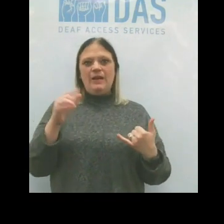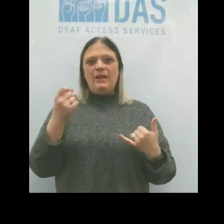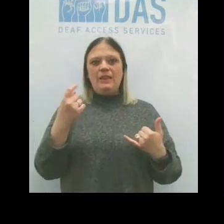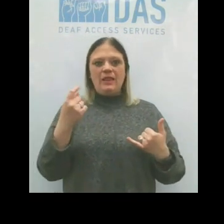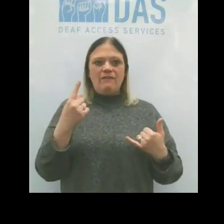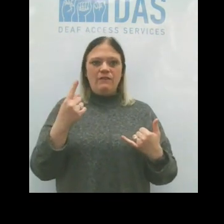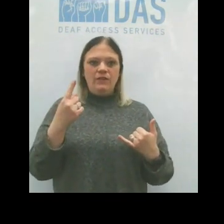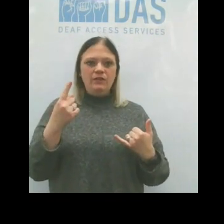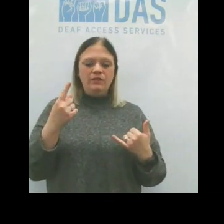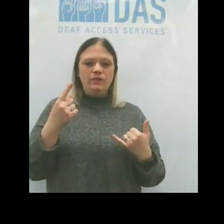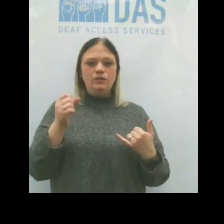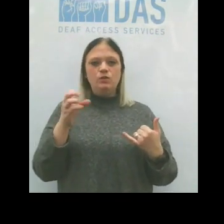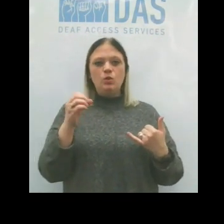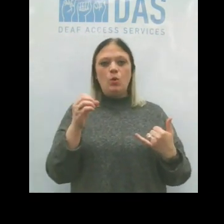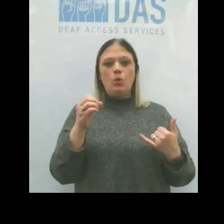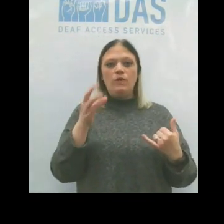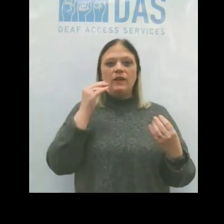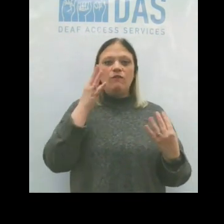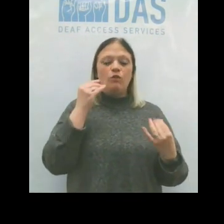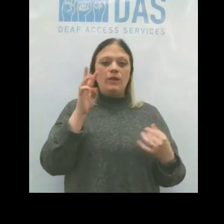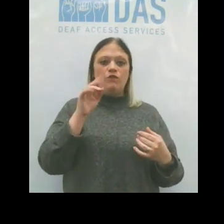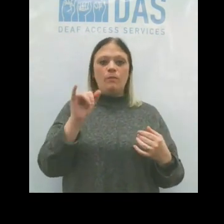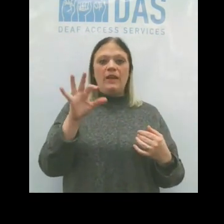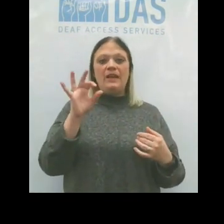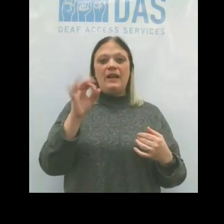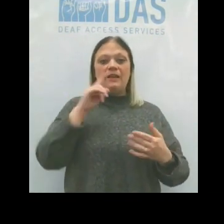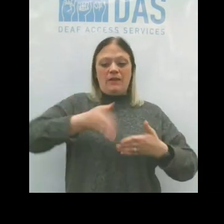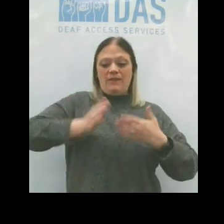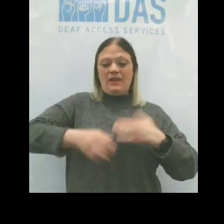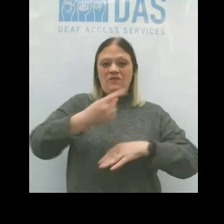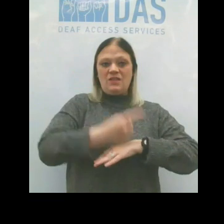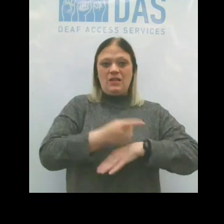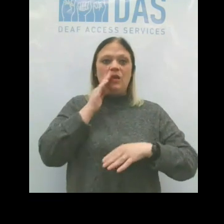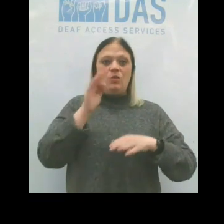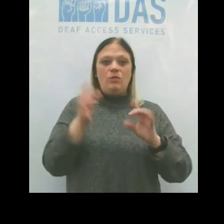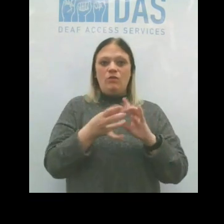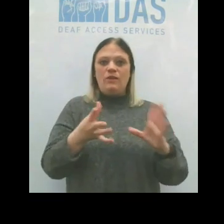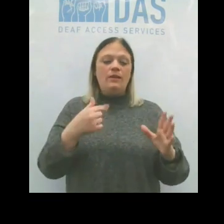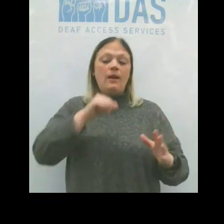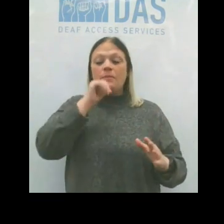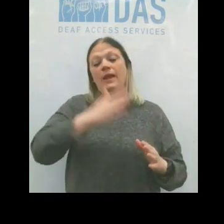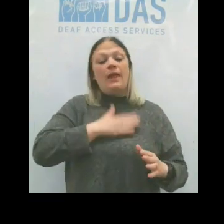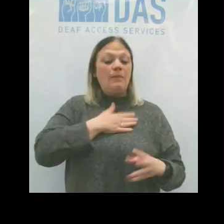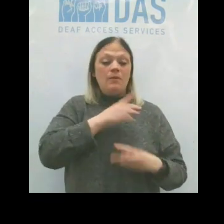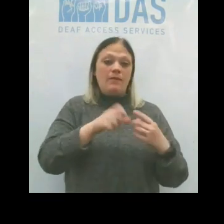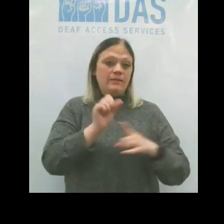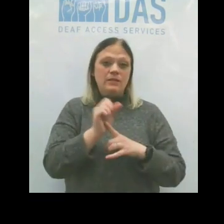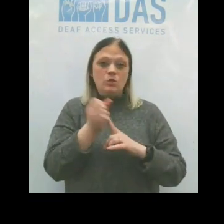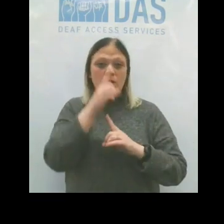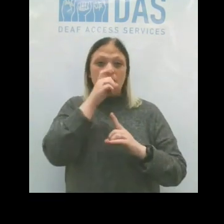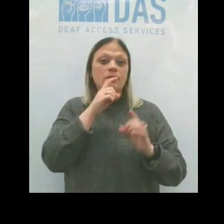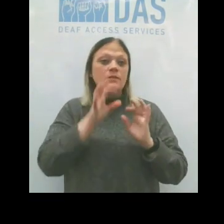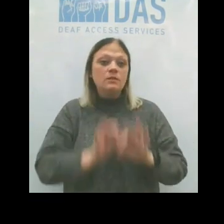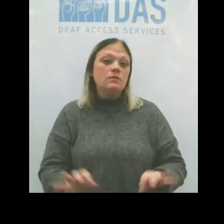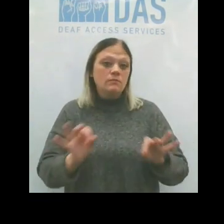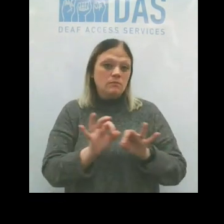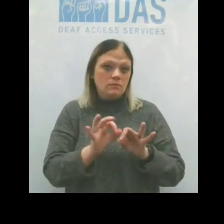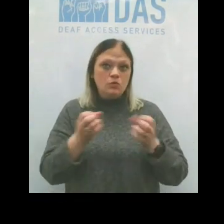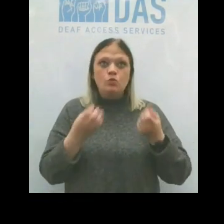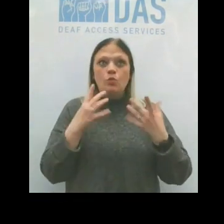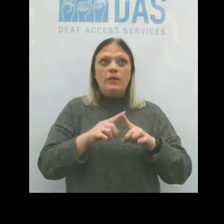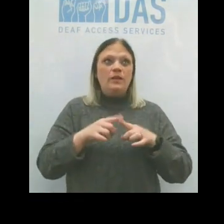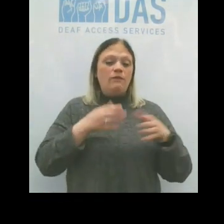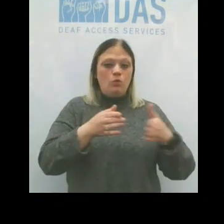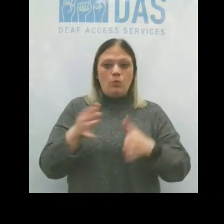data for May 9th by the end of the day, and if so, we'll release it. I'm not happy about this situation because it matters in so many different ways for